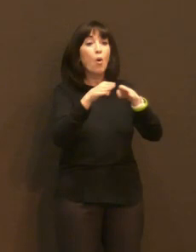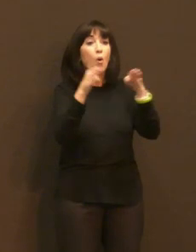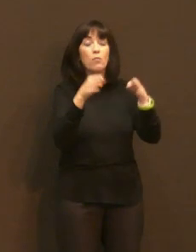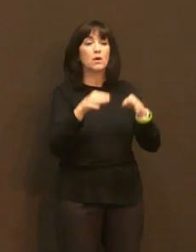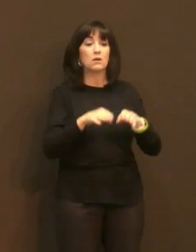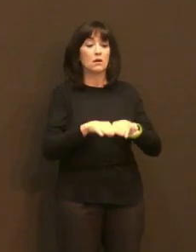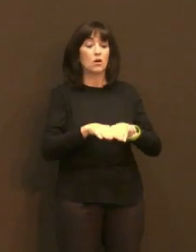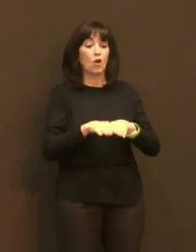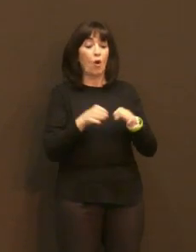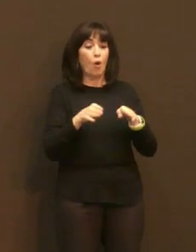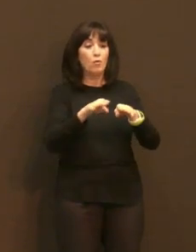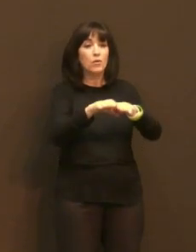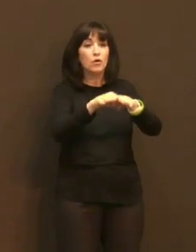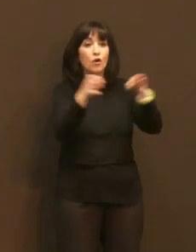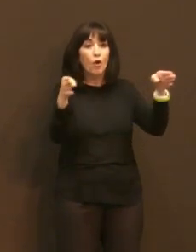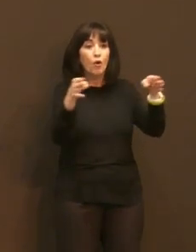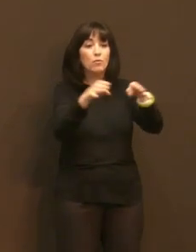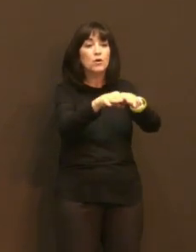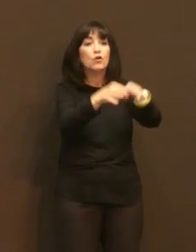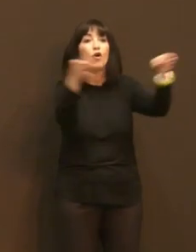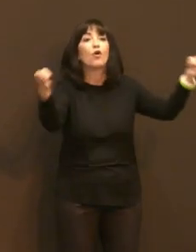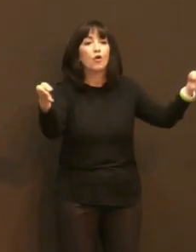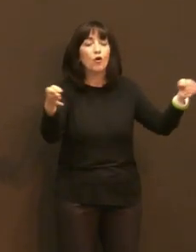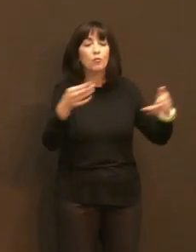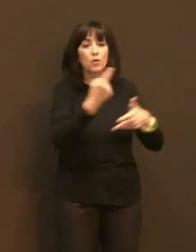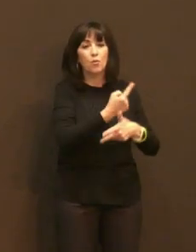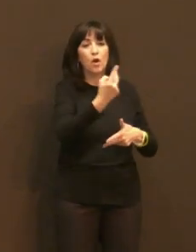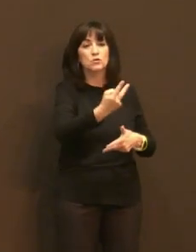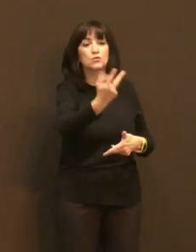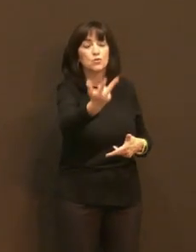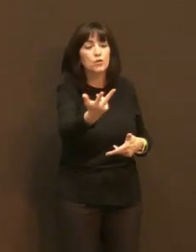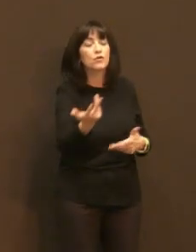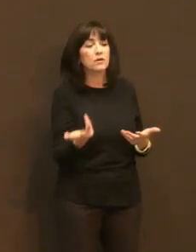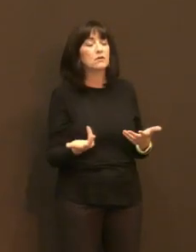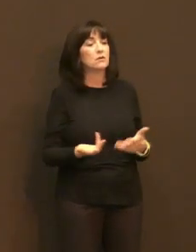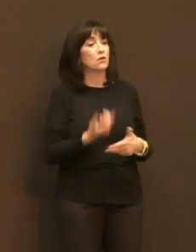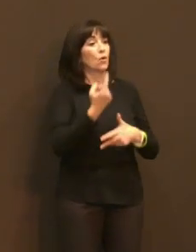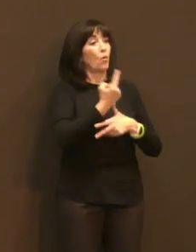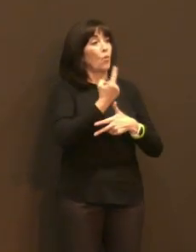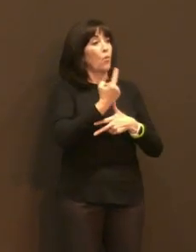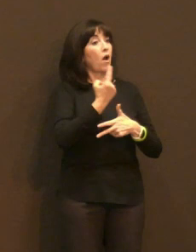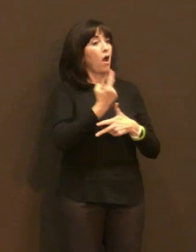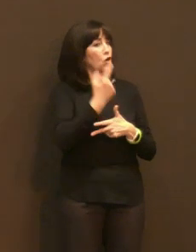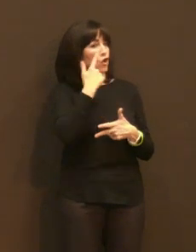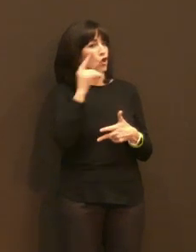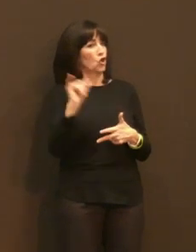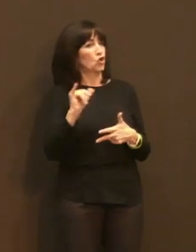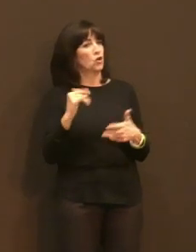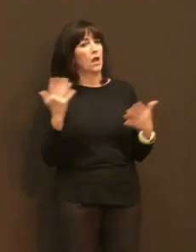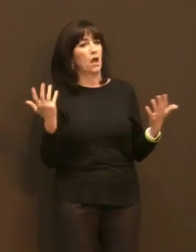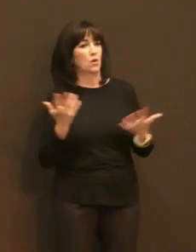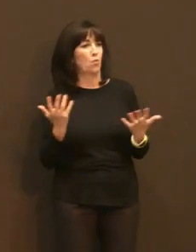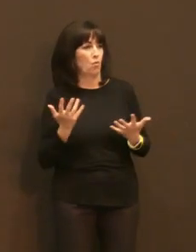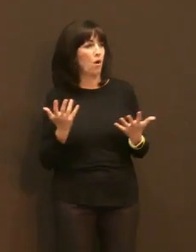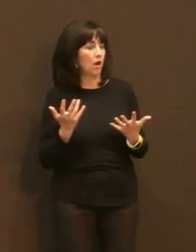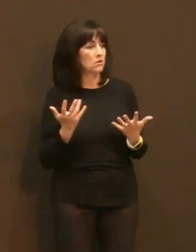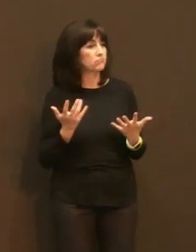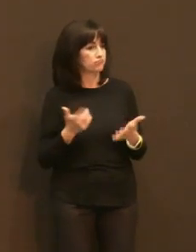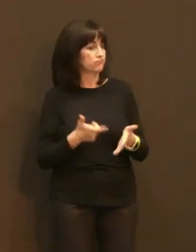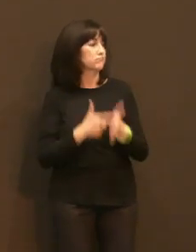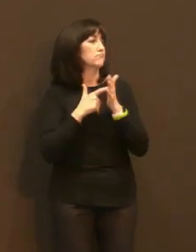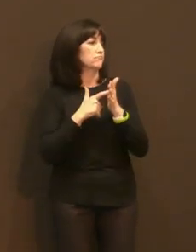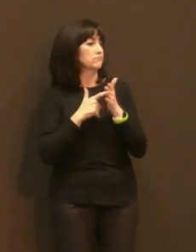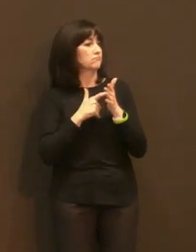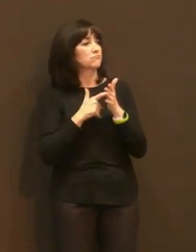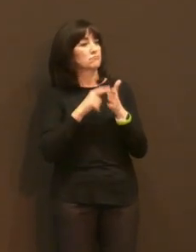certain requirements. I was always wondering what does that look like? We talk about you got to have a healthy